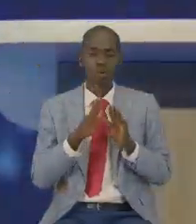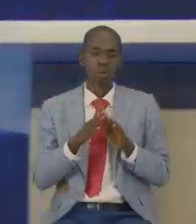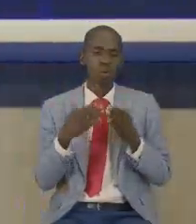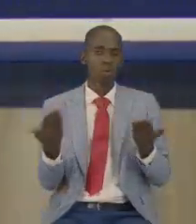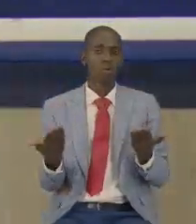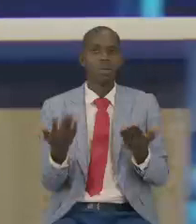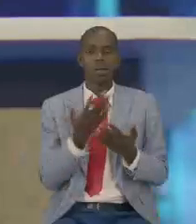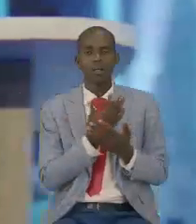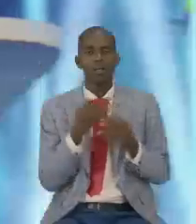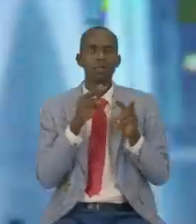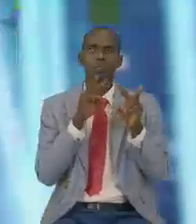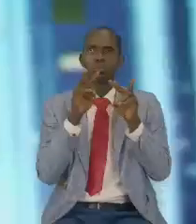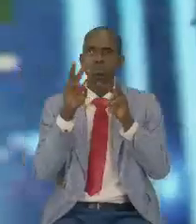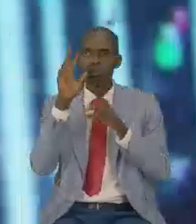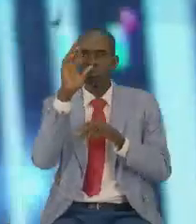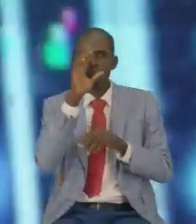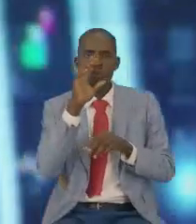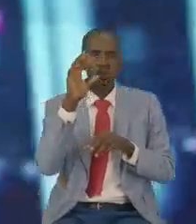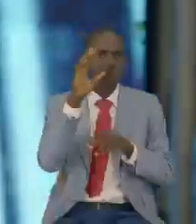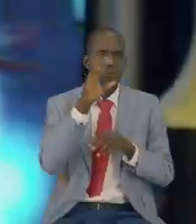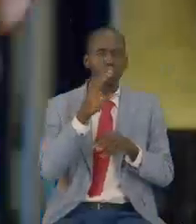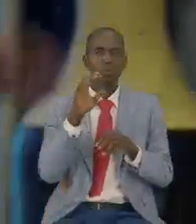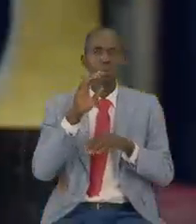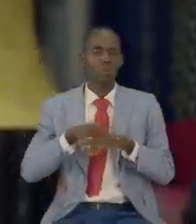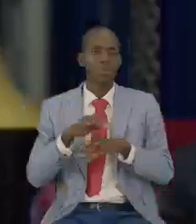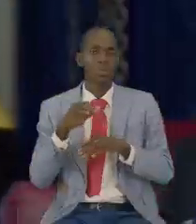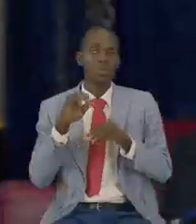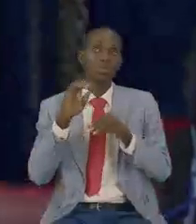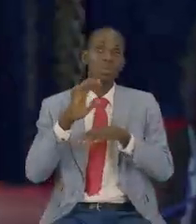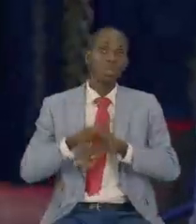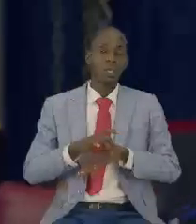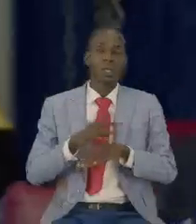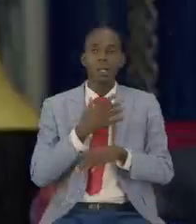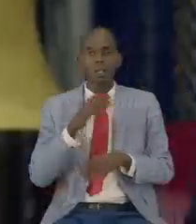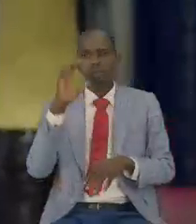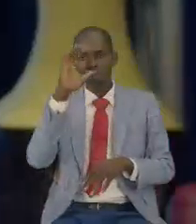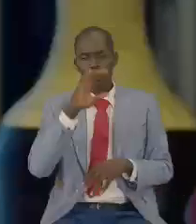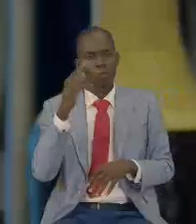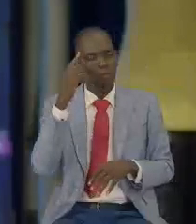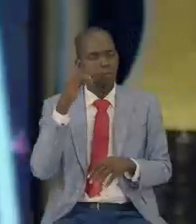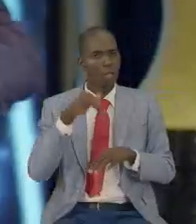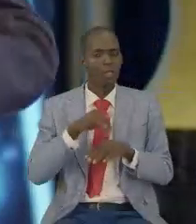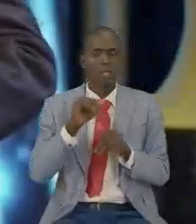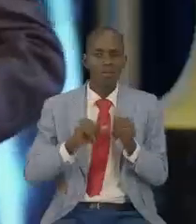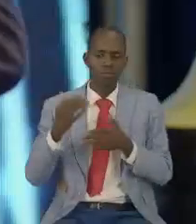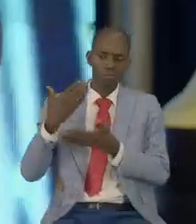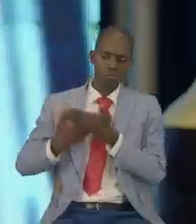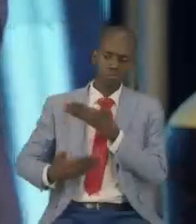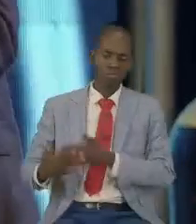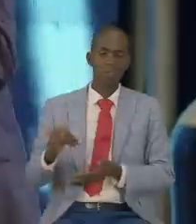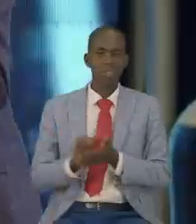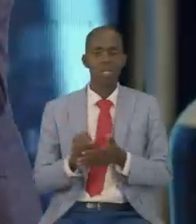every generation that had ever lived on the face of the earth. The Lord looked at the whole